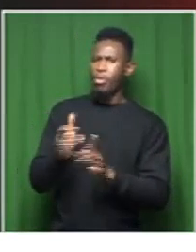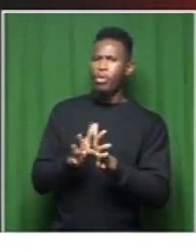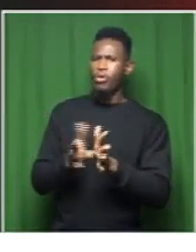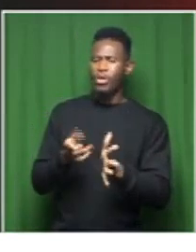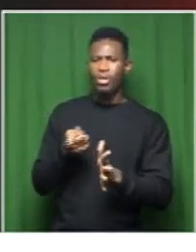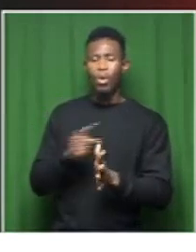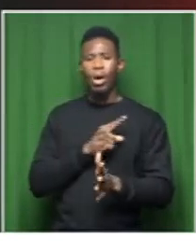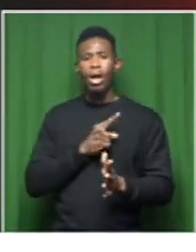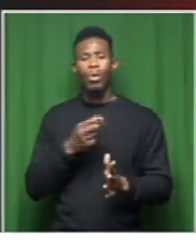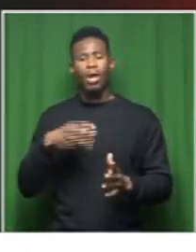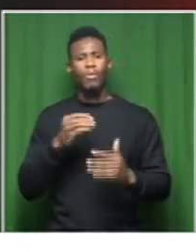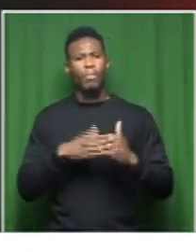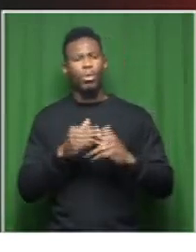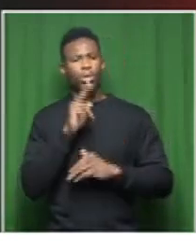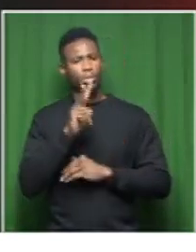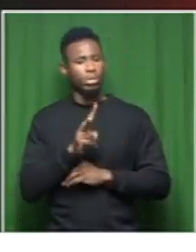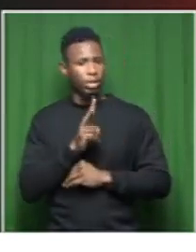have got more than 2,000